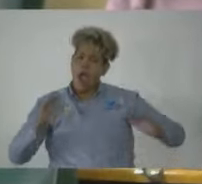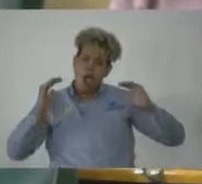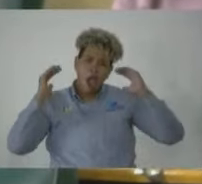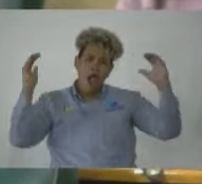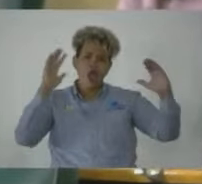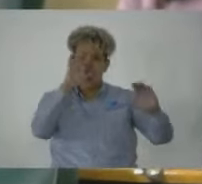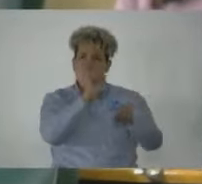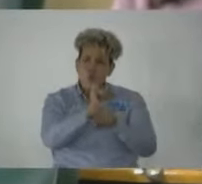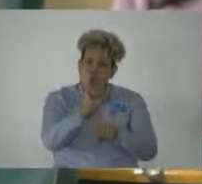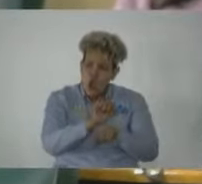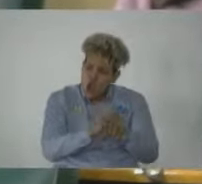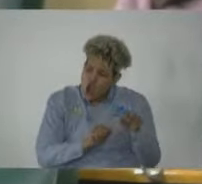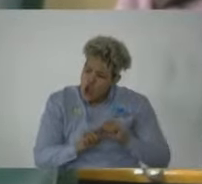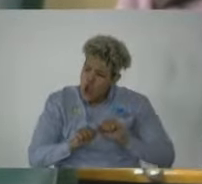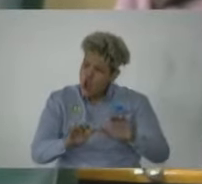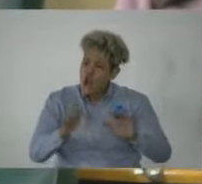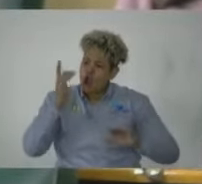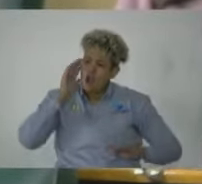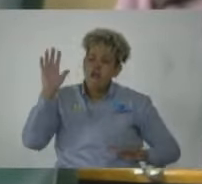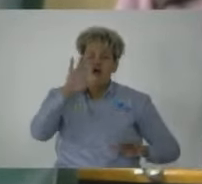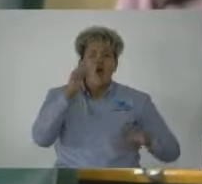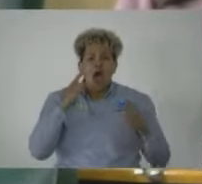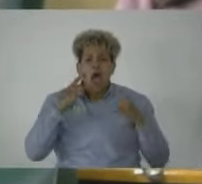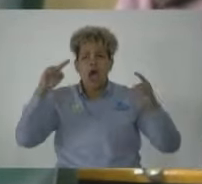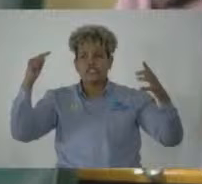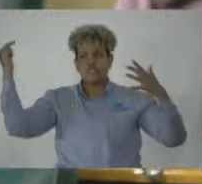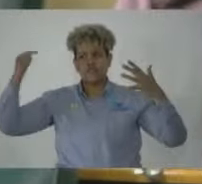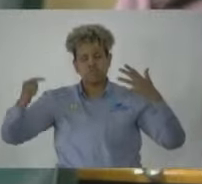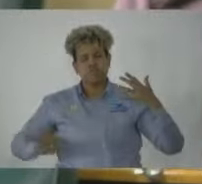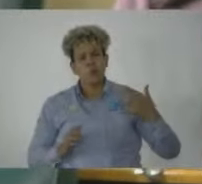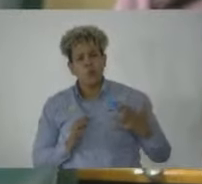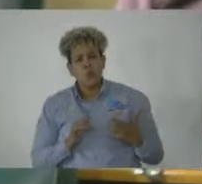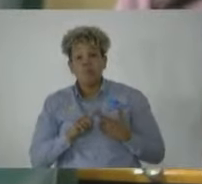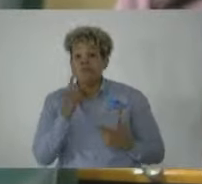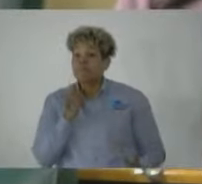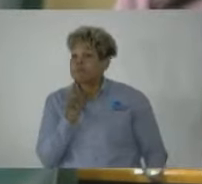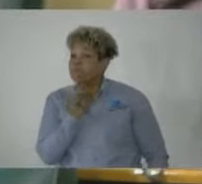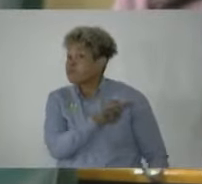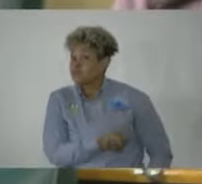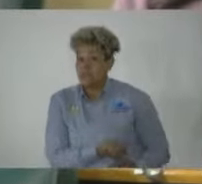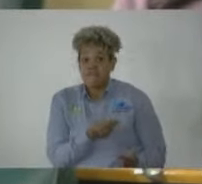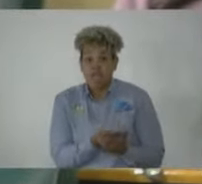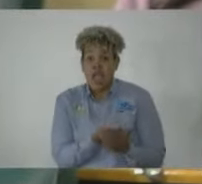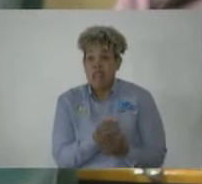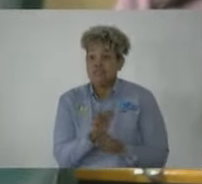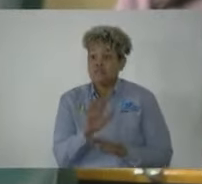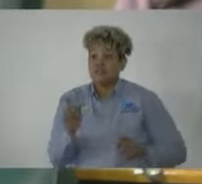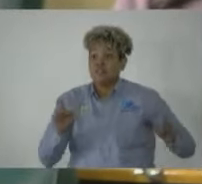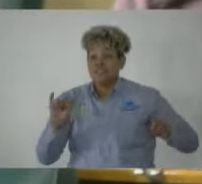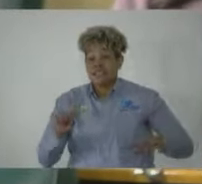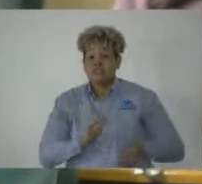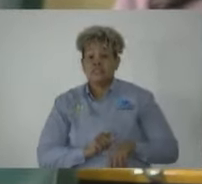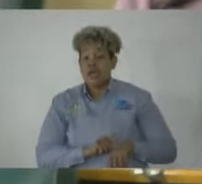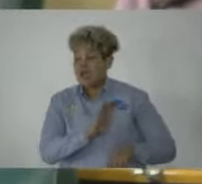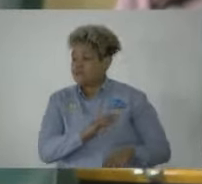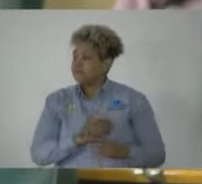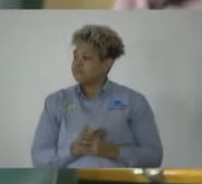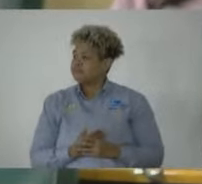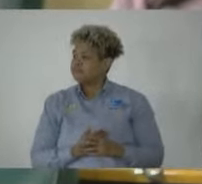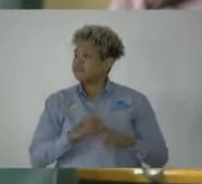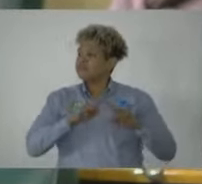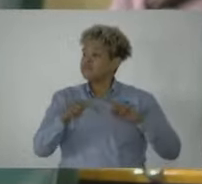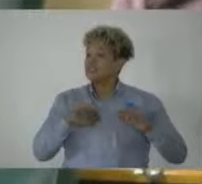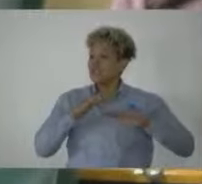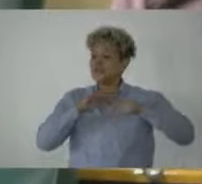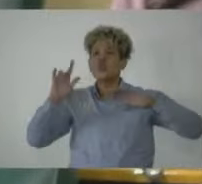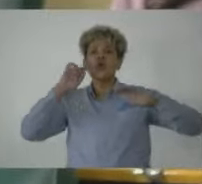her work, for her achievements, and for Peter Phillips, the finance minister in her administration. But I do